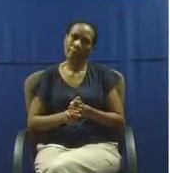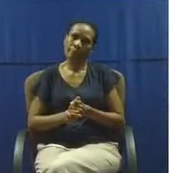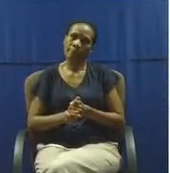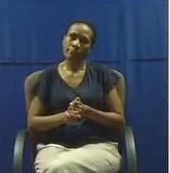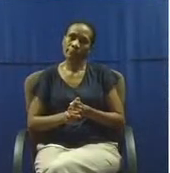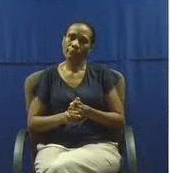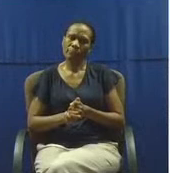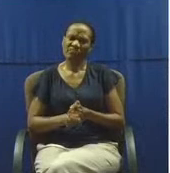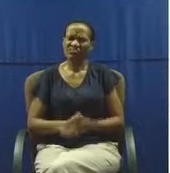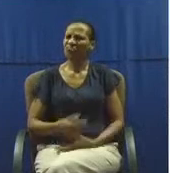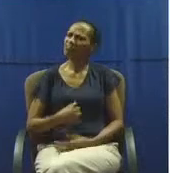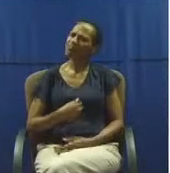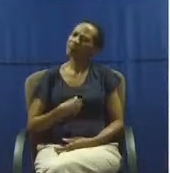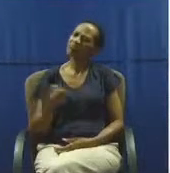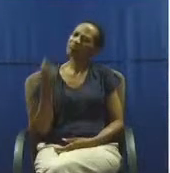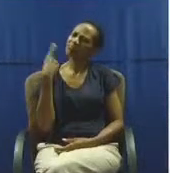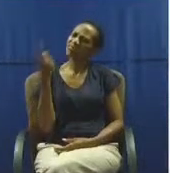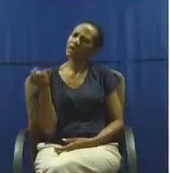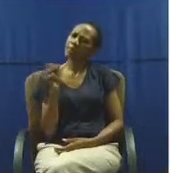And